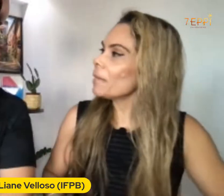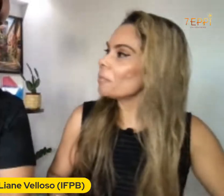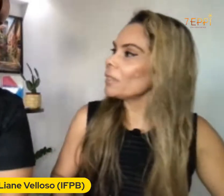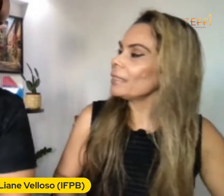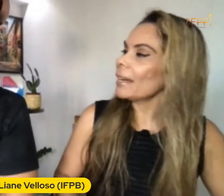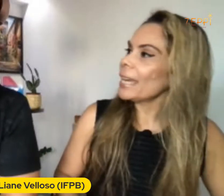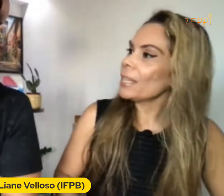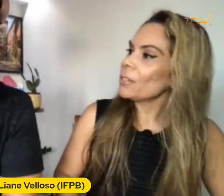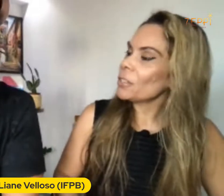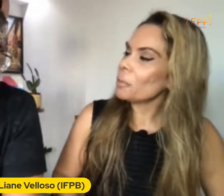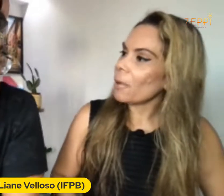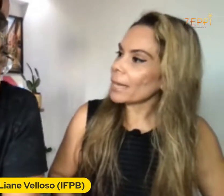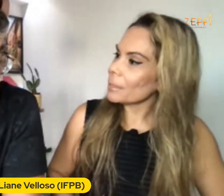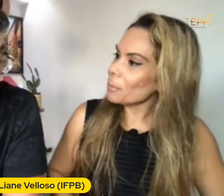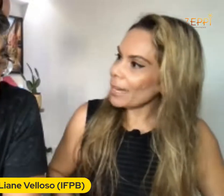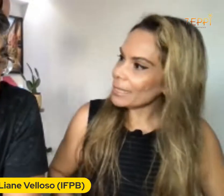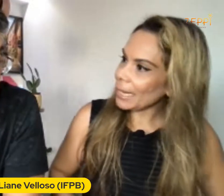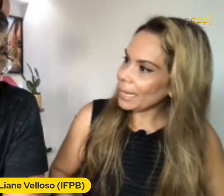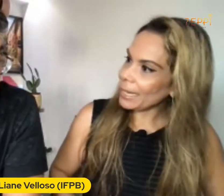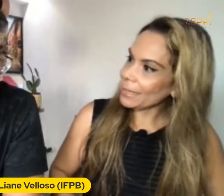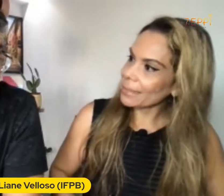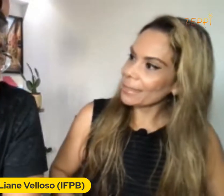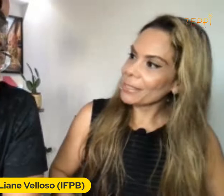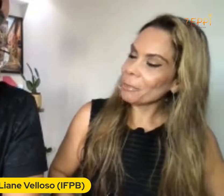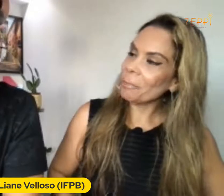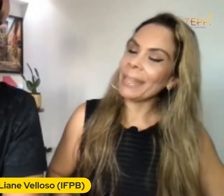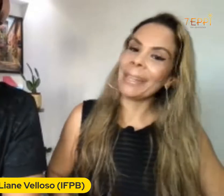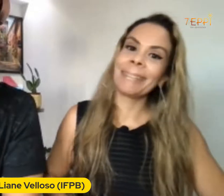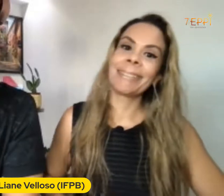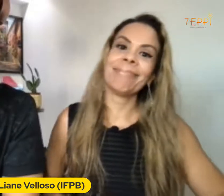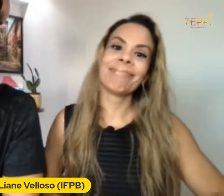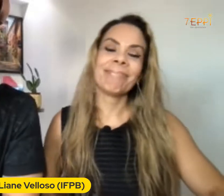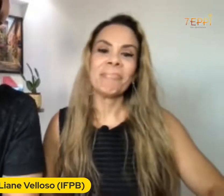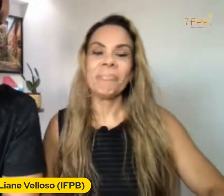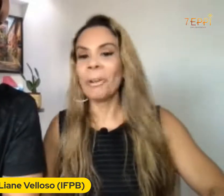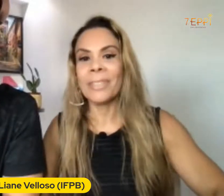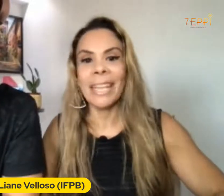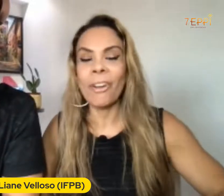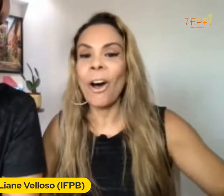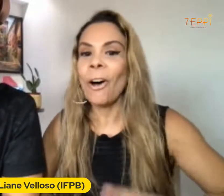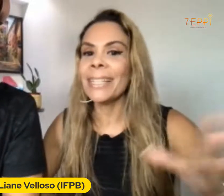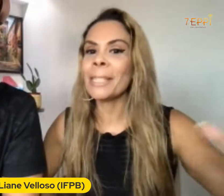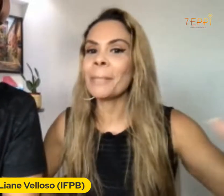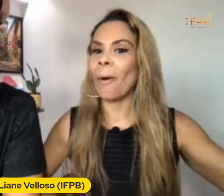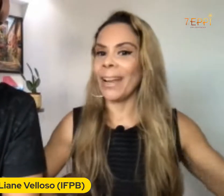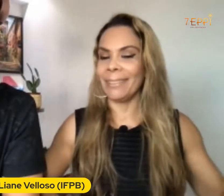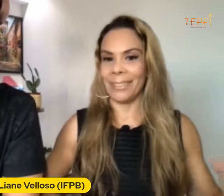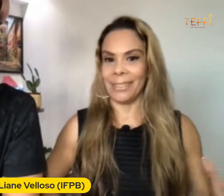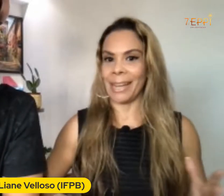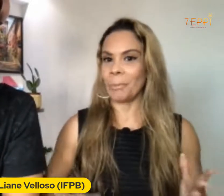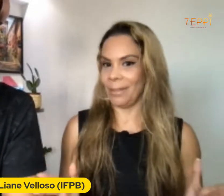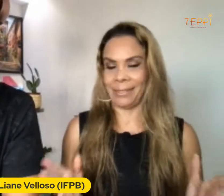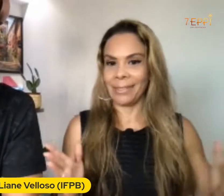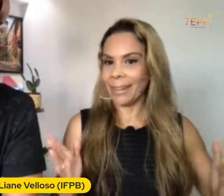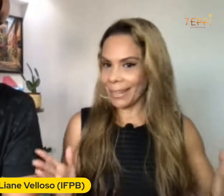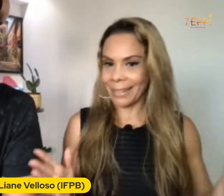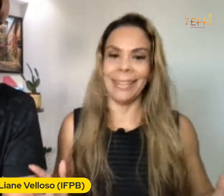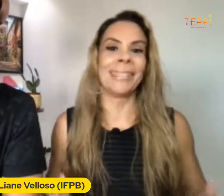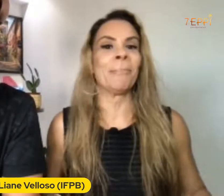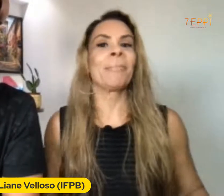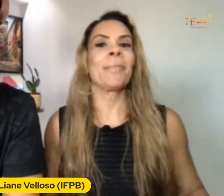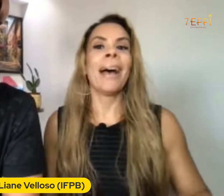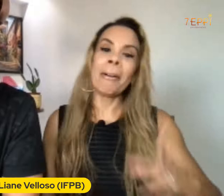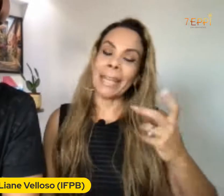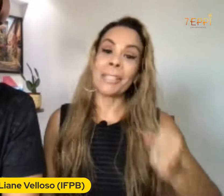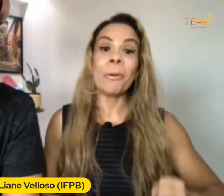you remember that I used to practice Muay Thai? So sorry. Don't give all the spoilers at once. It's not like